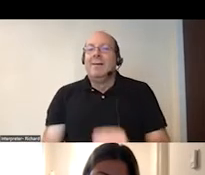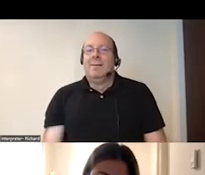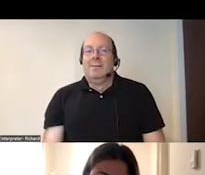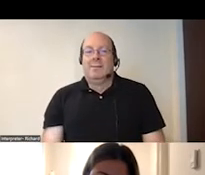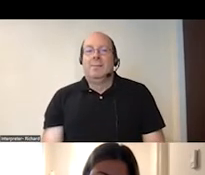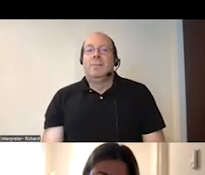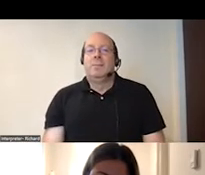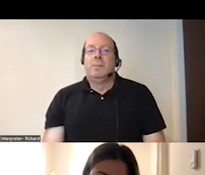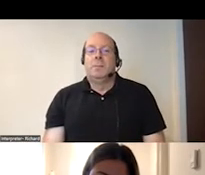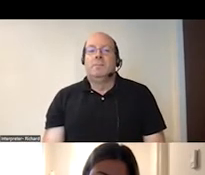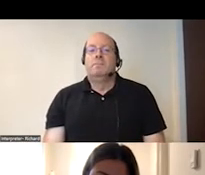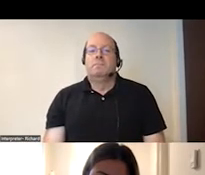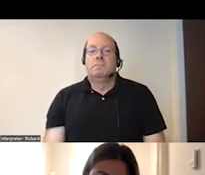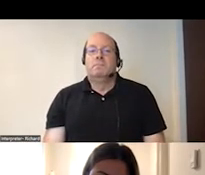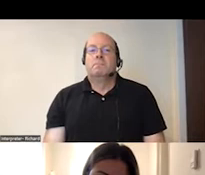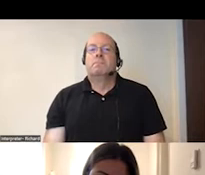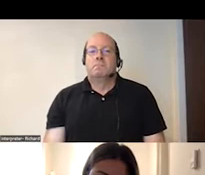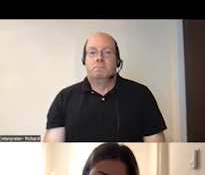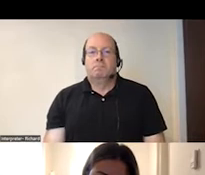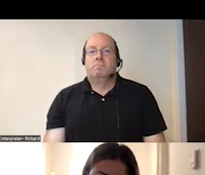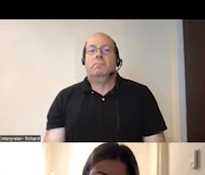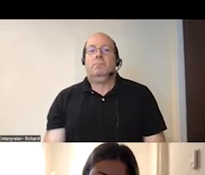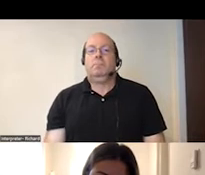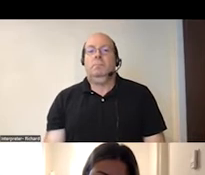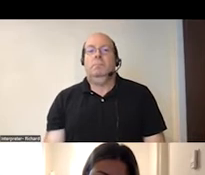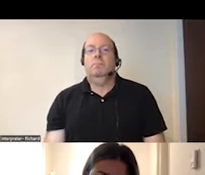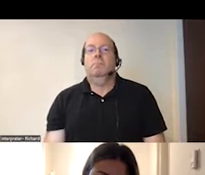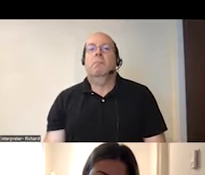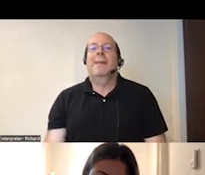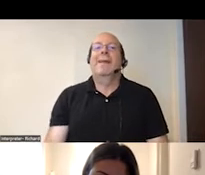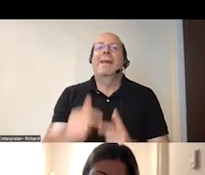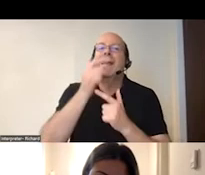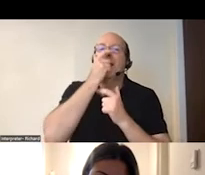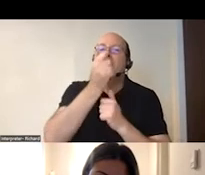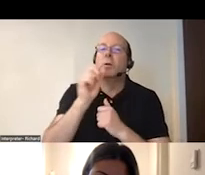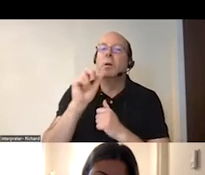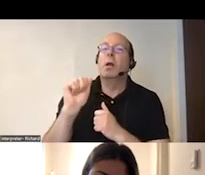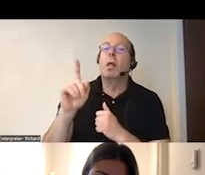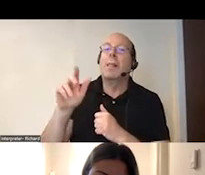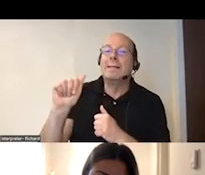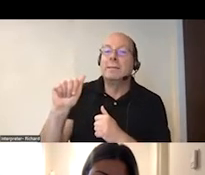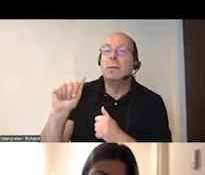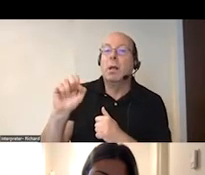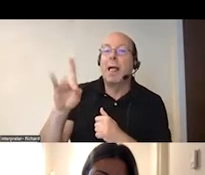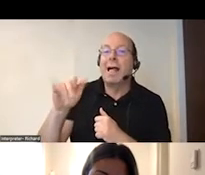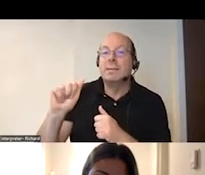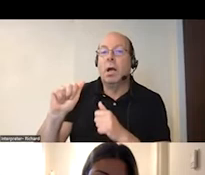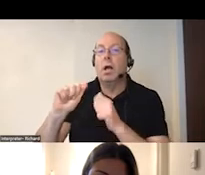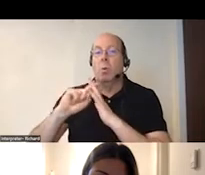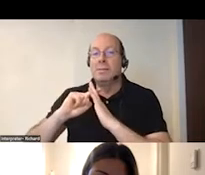for us because we started the business in Alaska where Anna's from, and then we're able to be really light on our feet, kind of validate